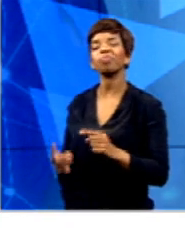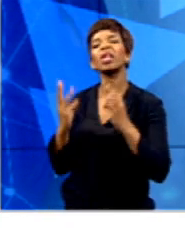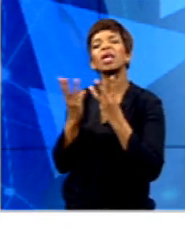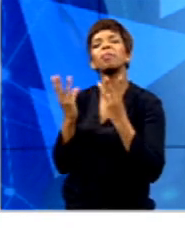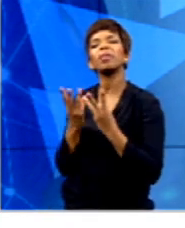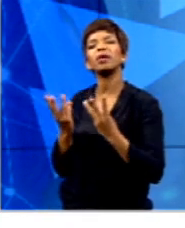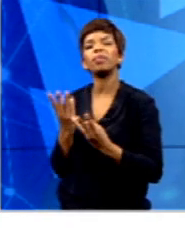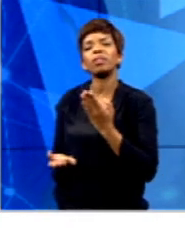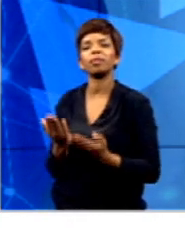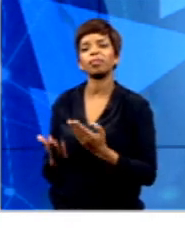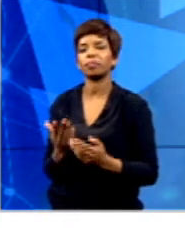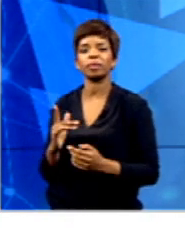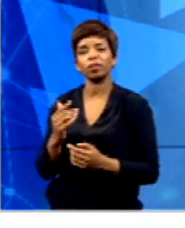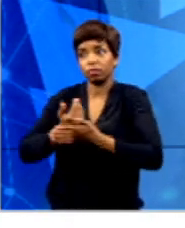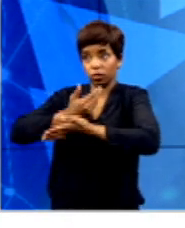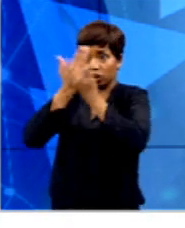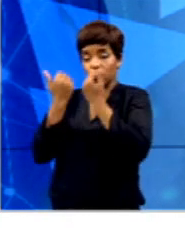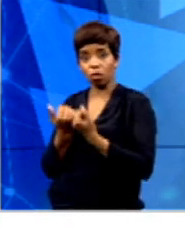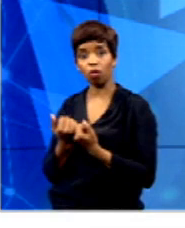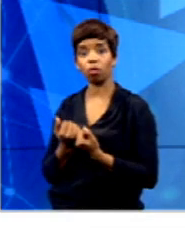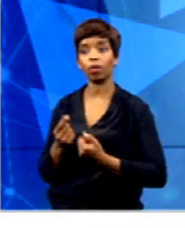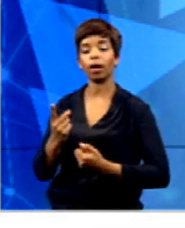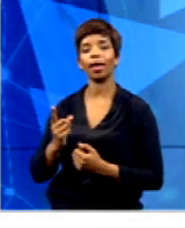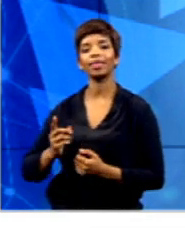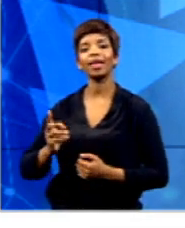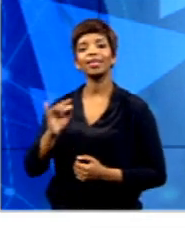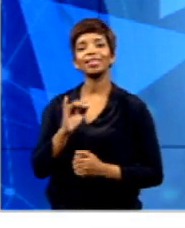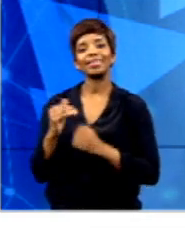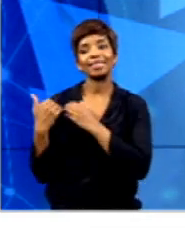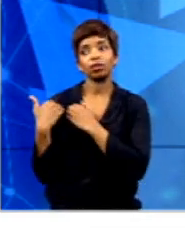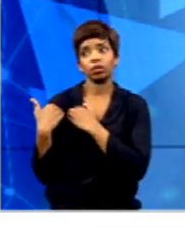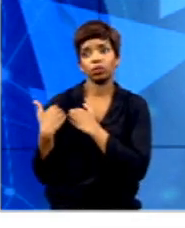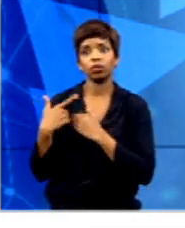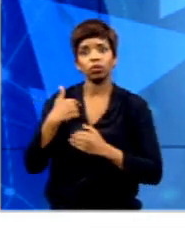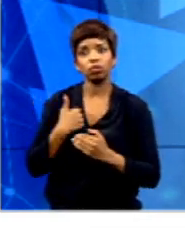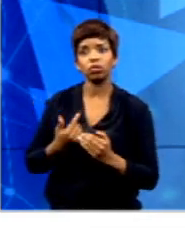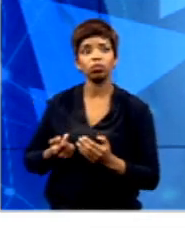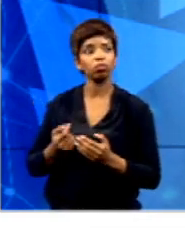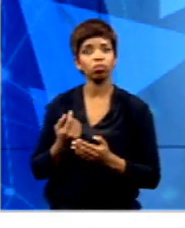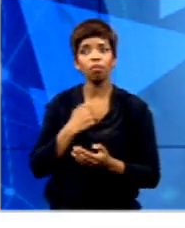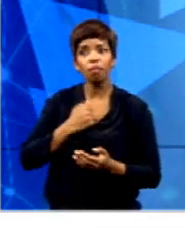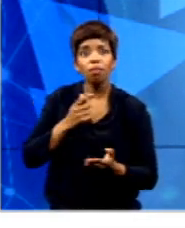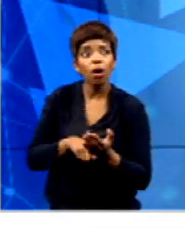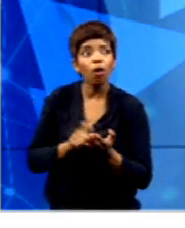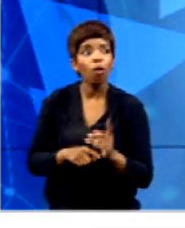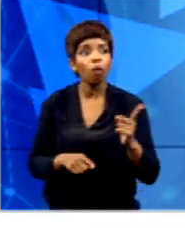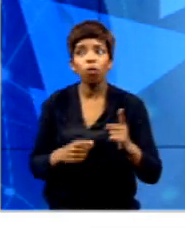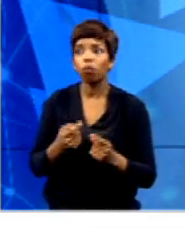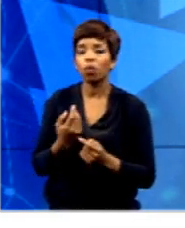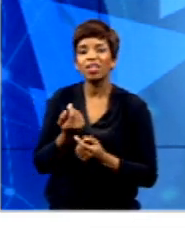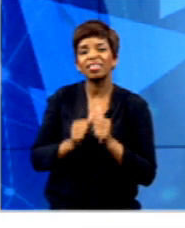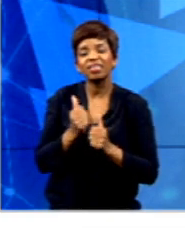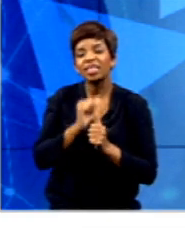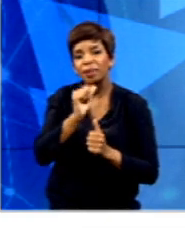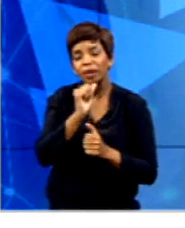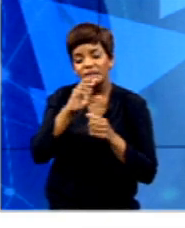not be aware of this security blanket that they may have on their debt, including smaller credit